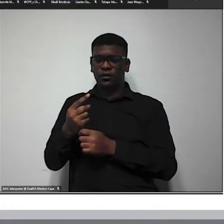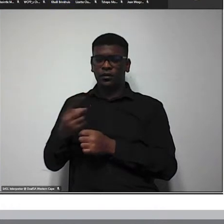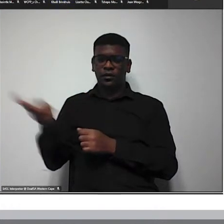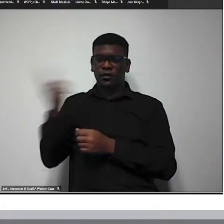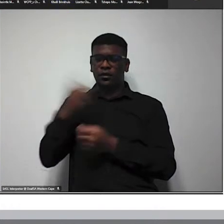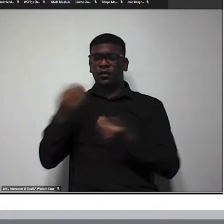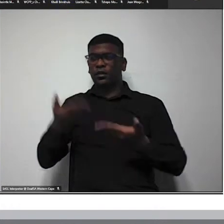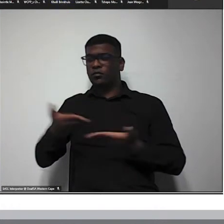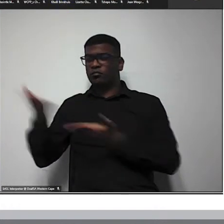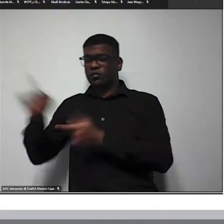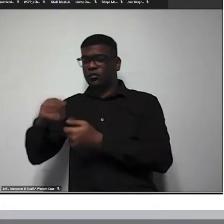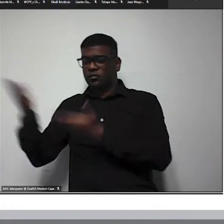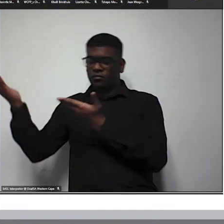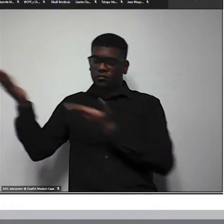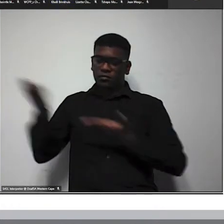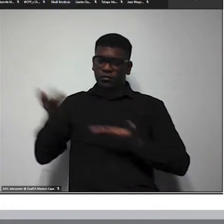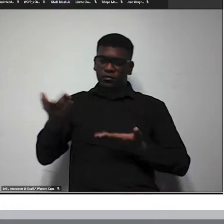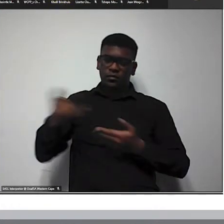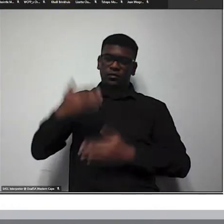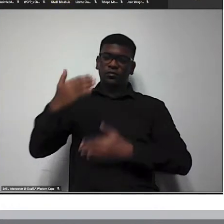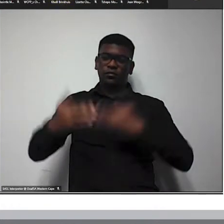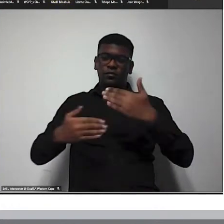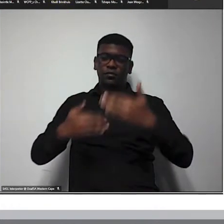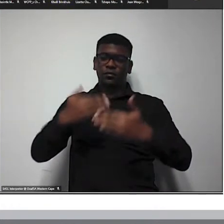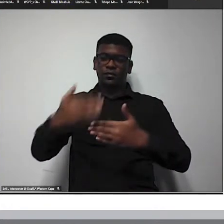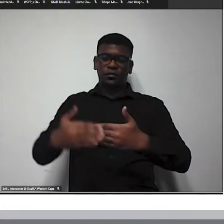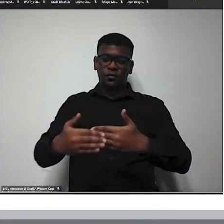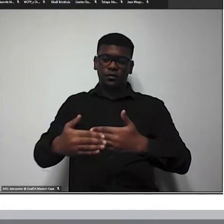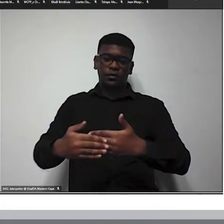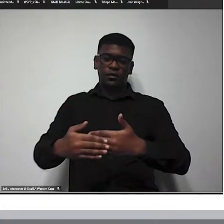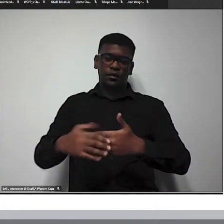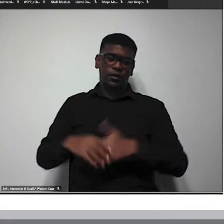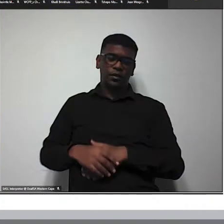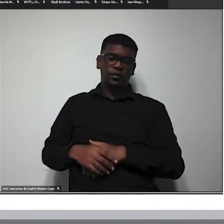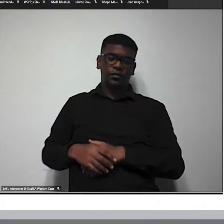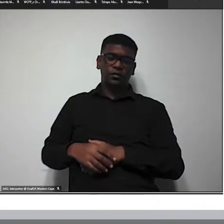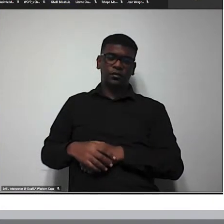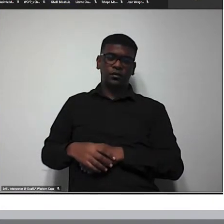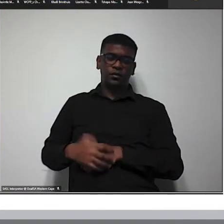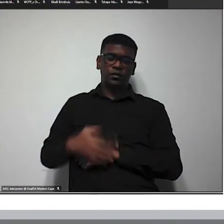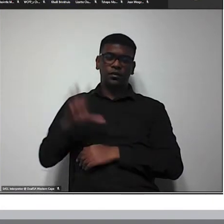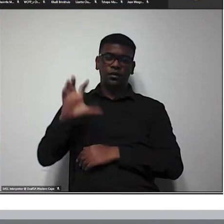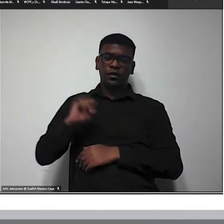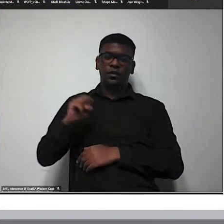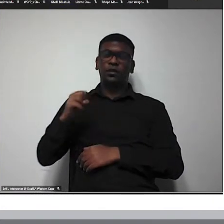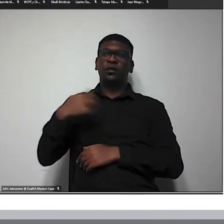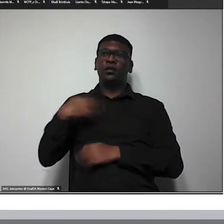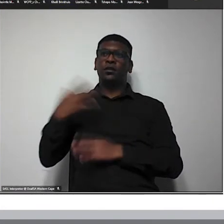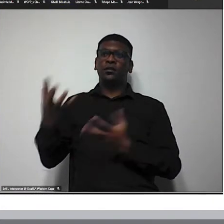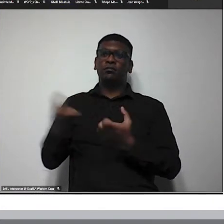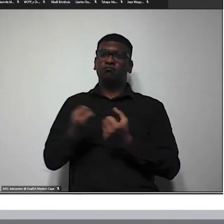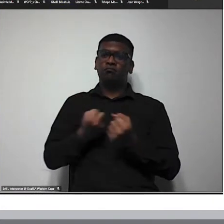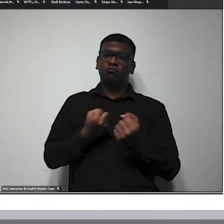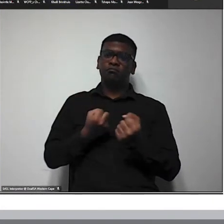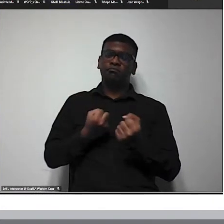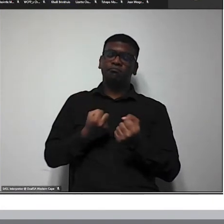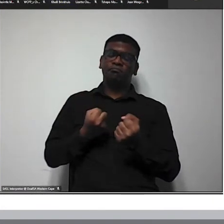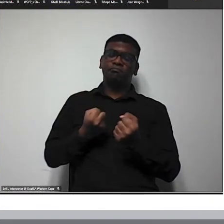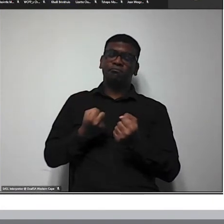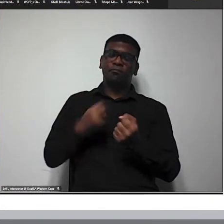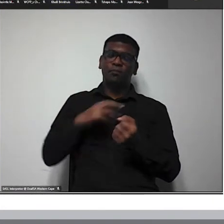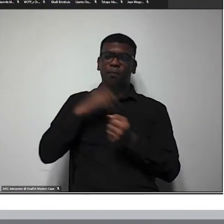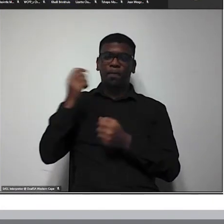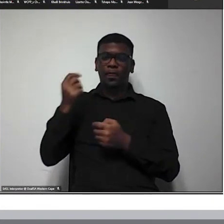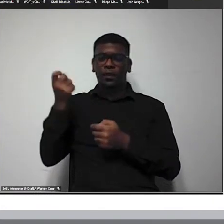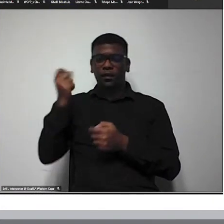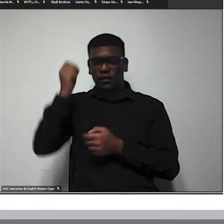imports and exports processes? Can I just get some indication, you know, some